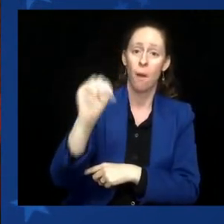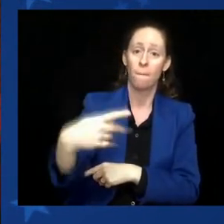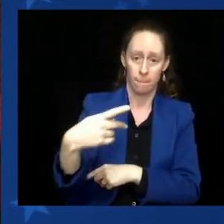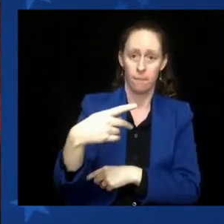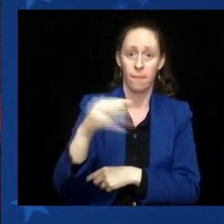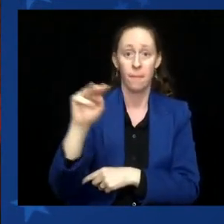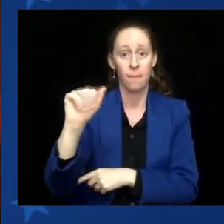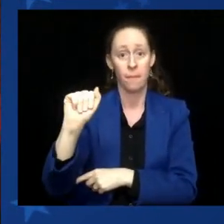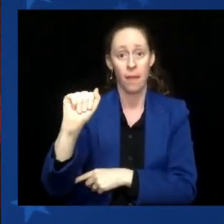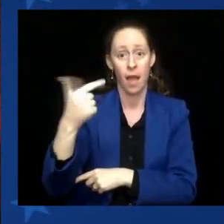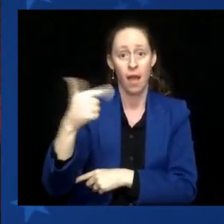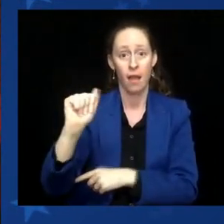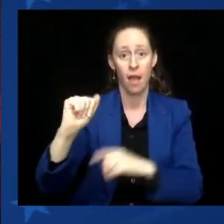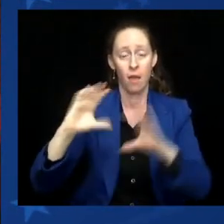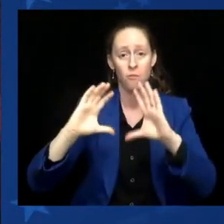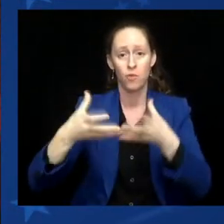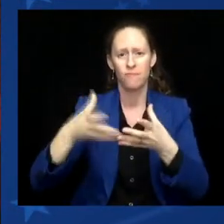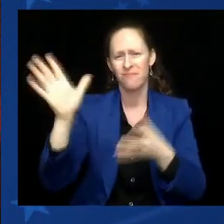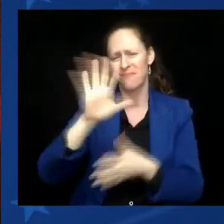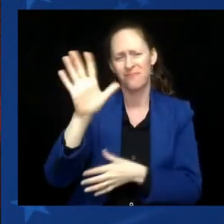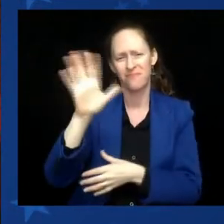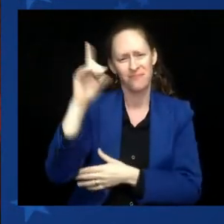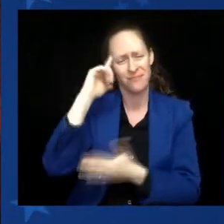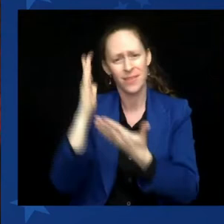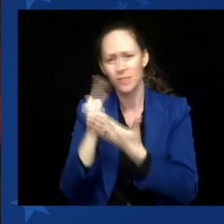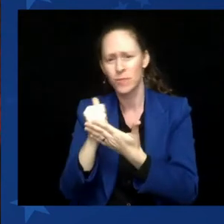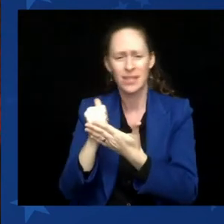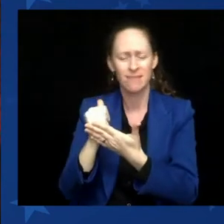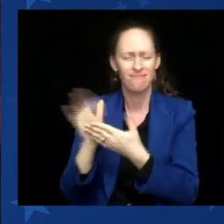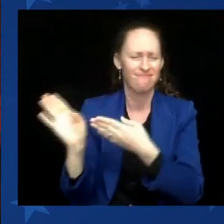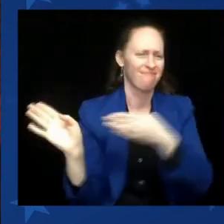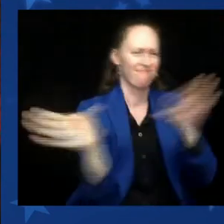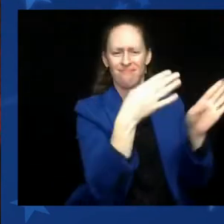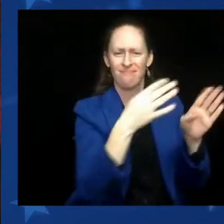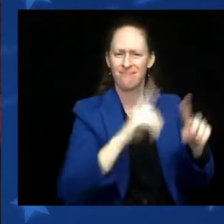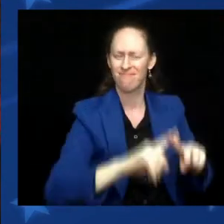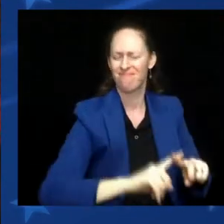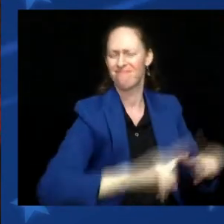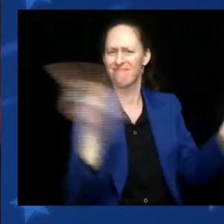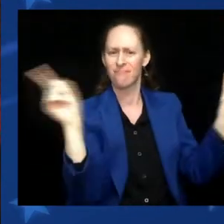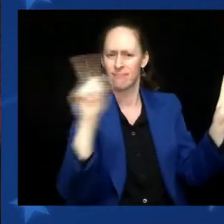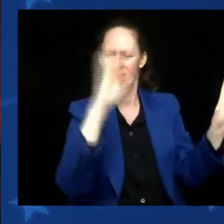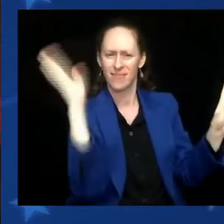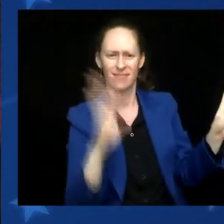republic. Now, I want to be very clear up front.